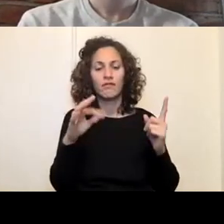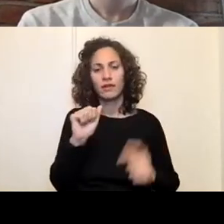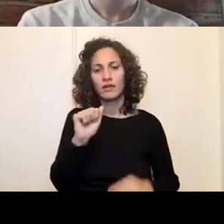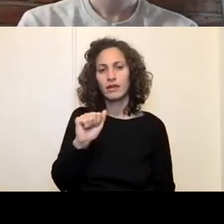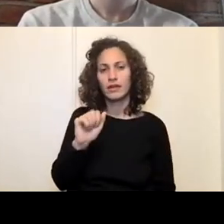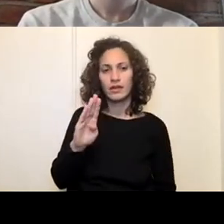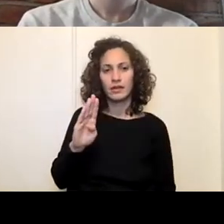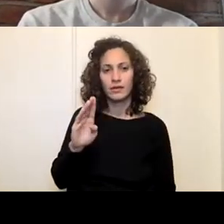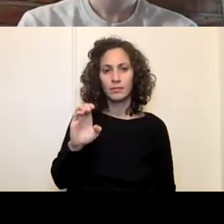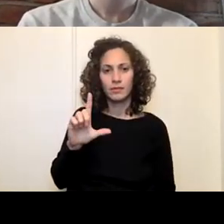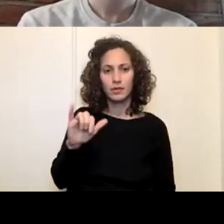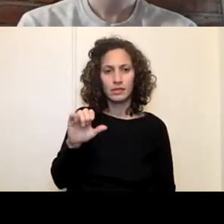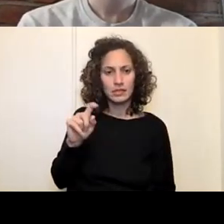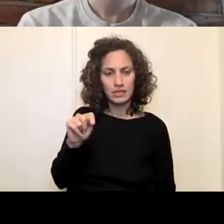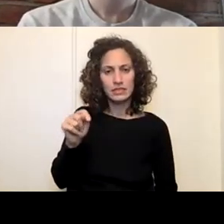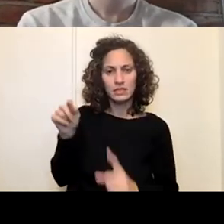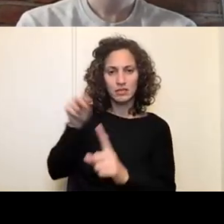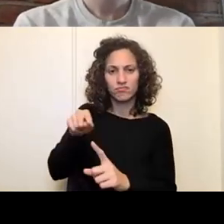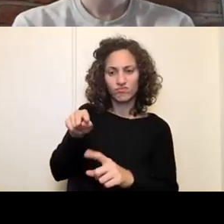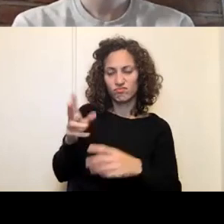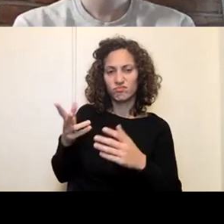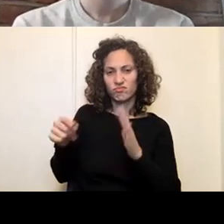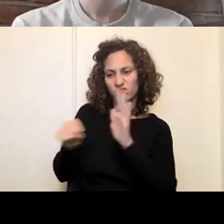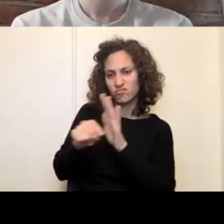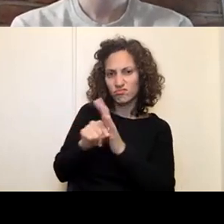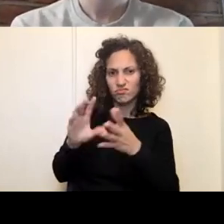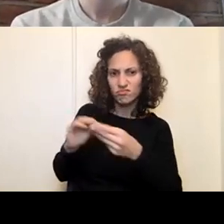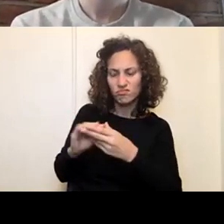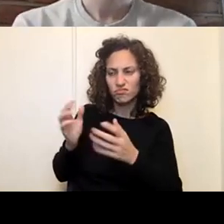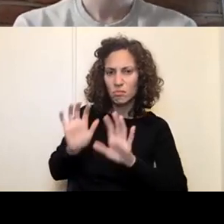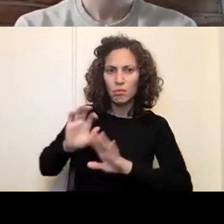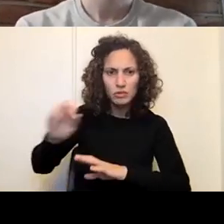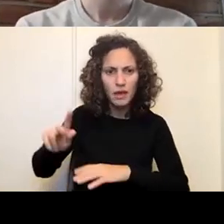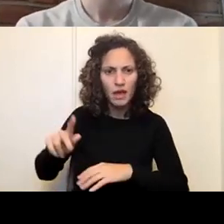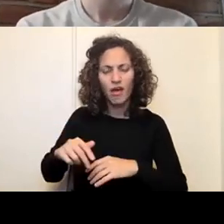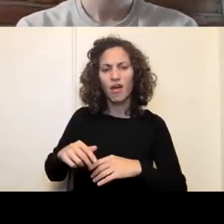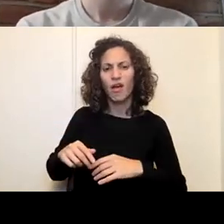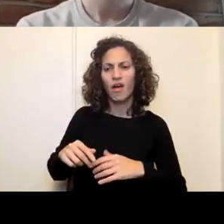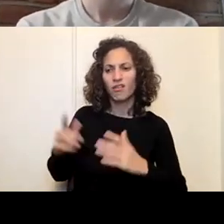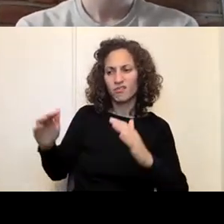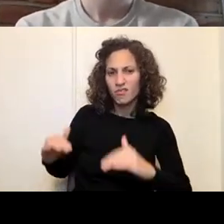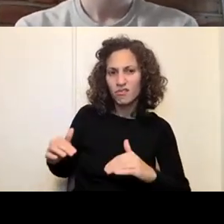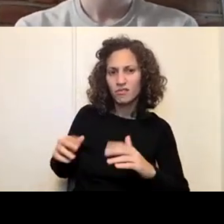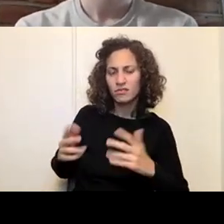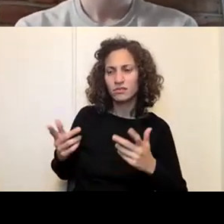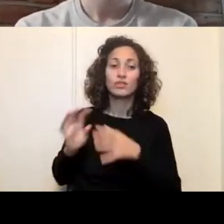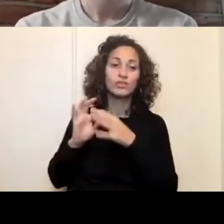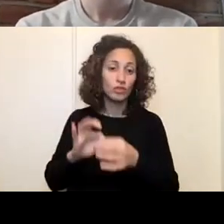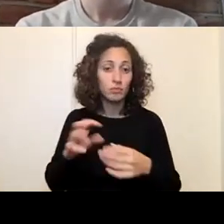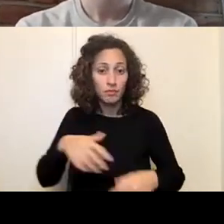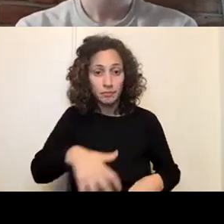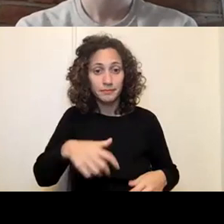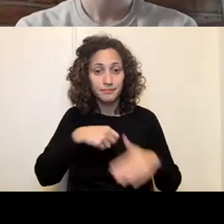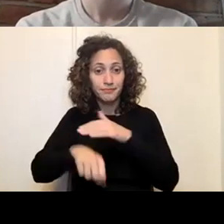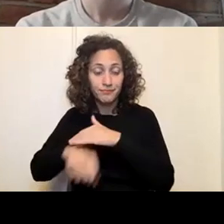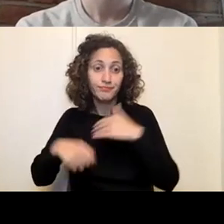backlash and pushback about when it comes to having children. I mean, we can sit there and talk about